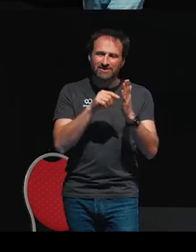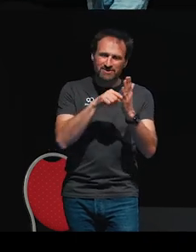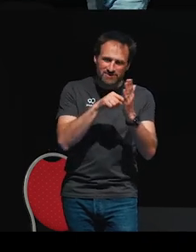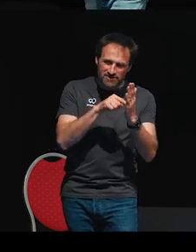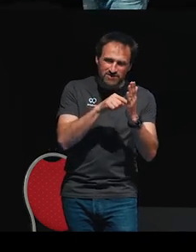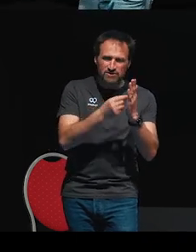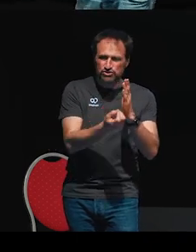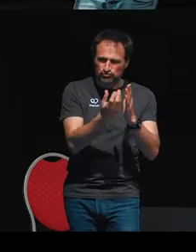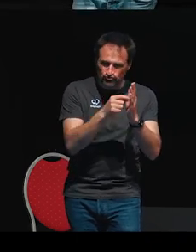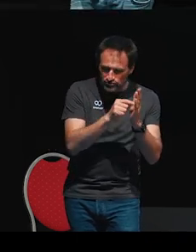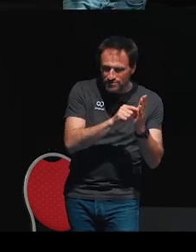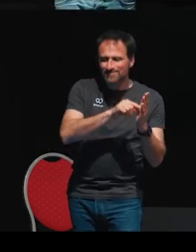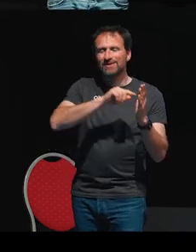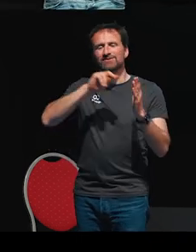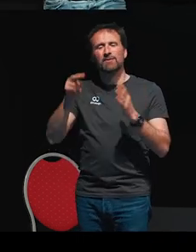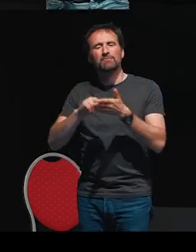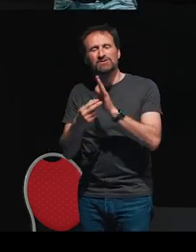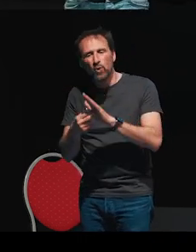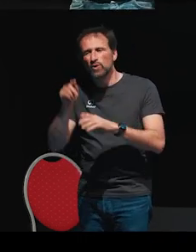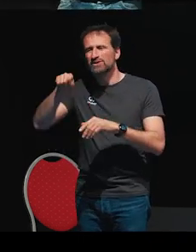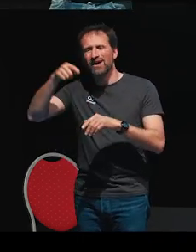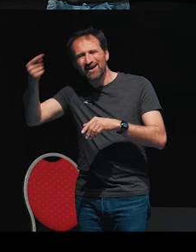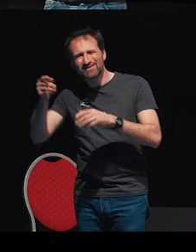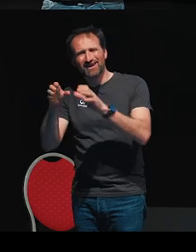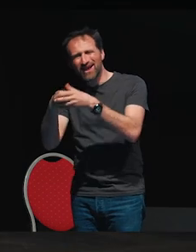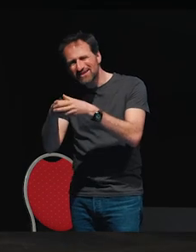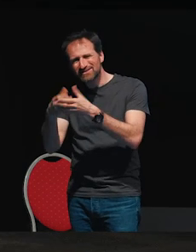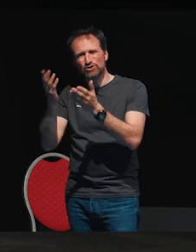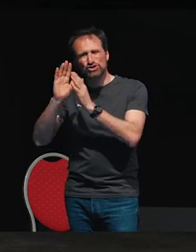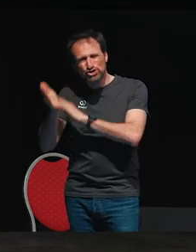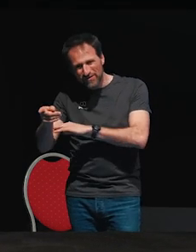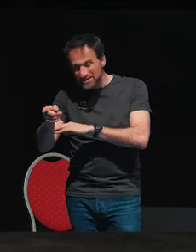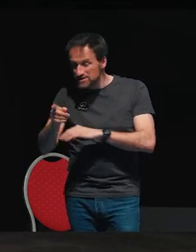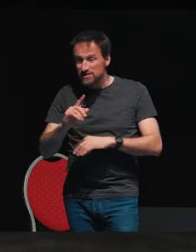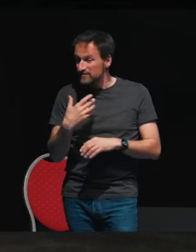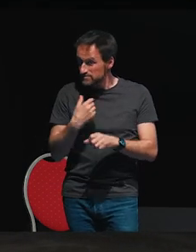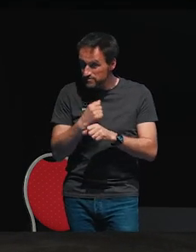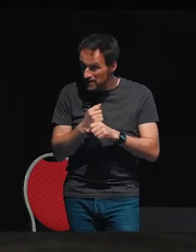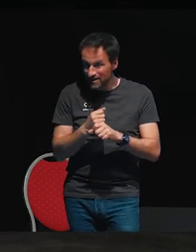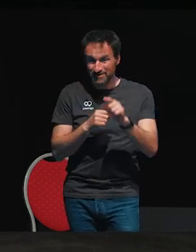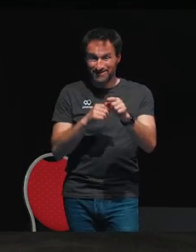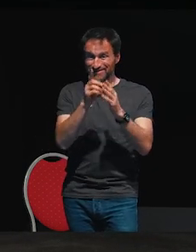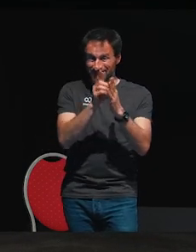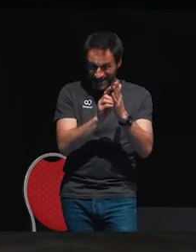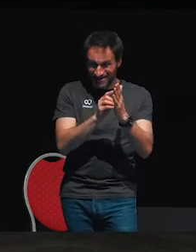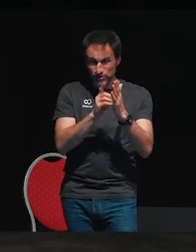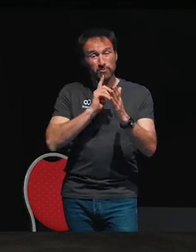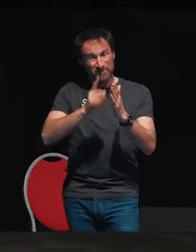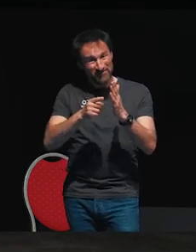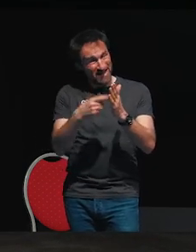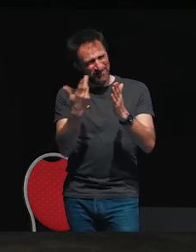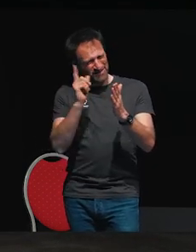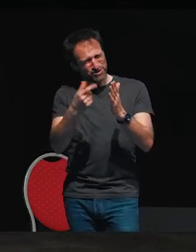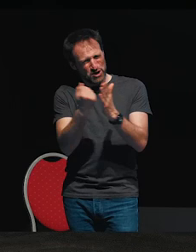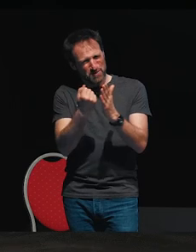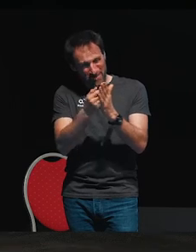service, we do following. We put the data and the command, the thing that should happen, into an object, and